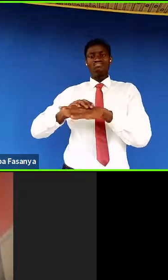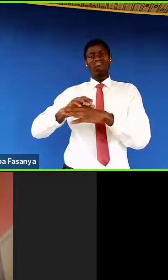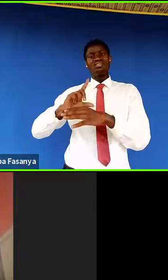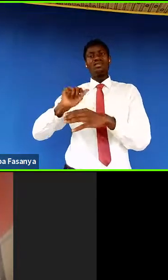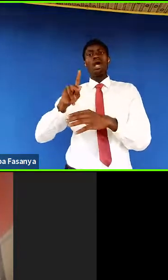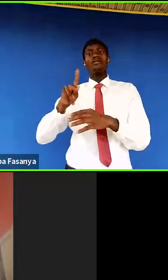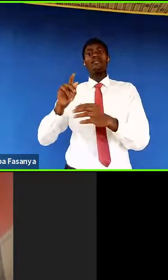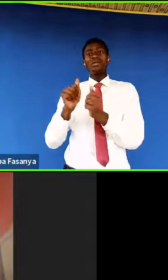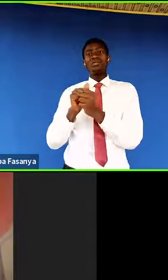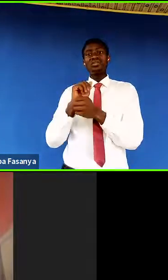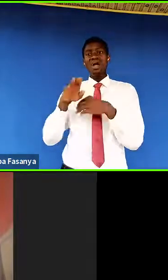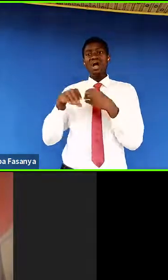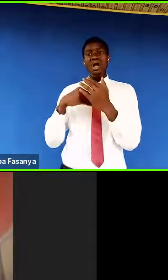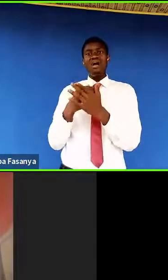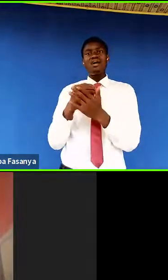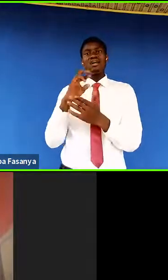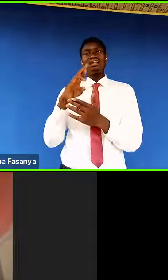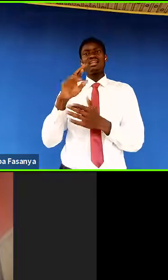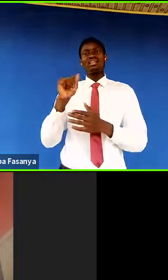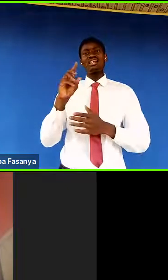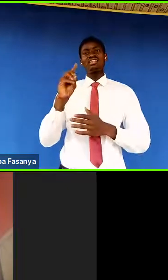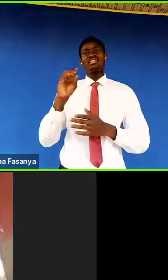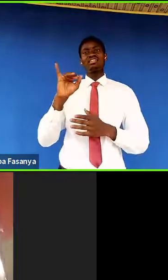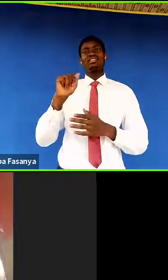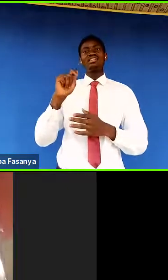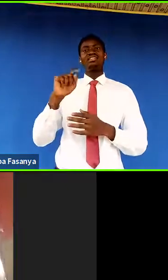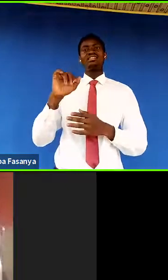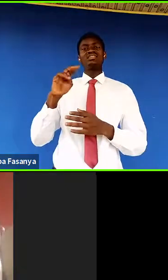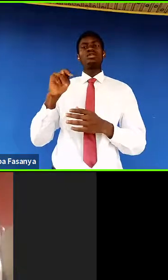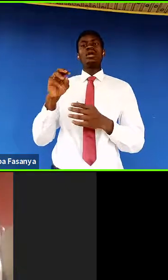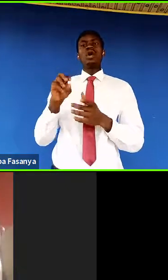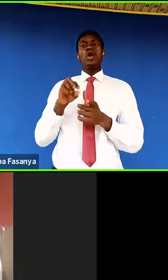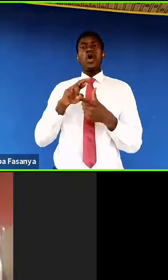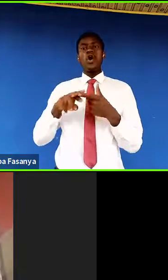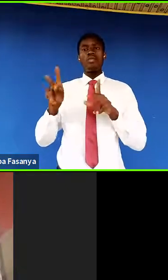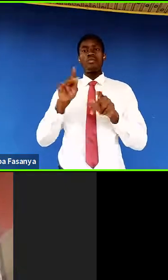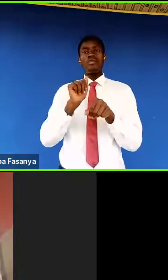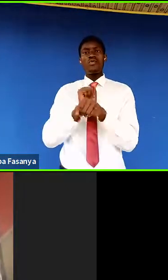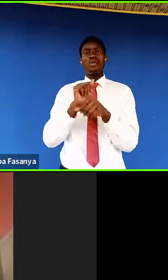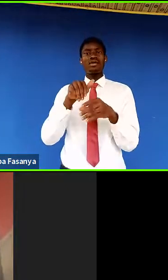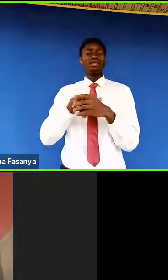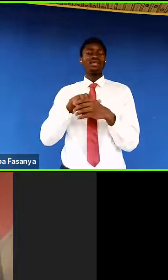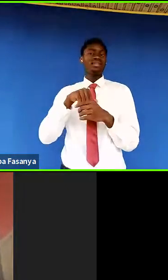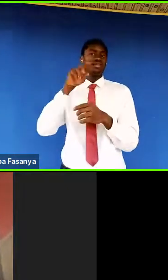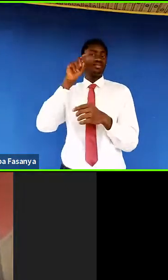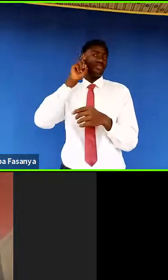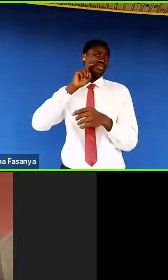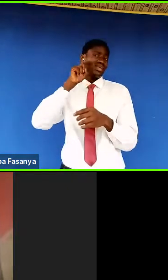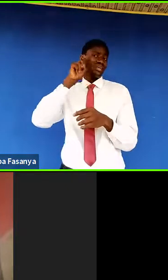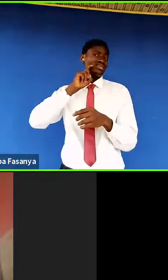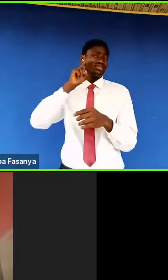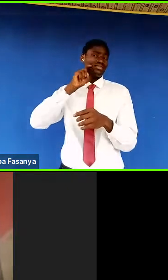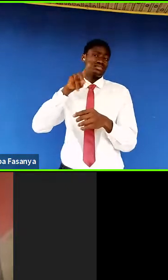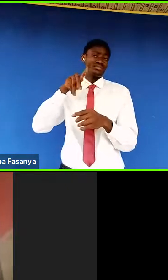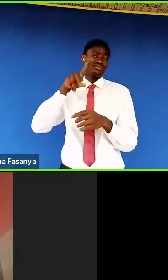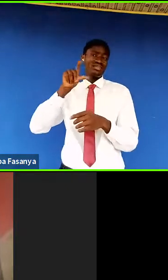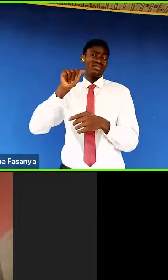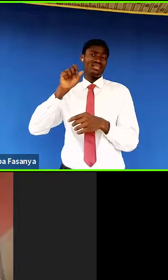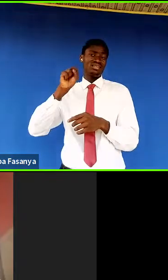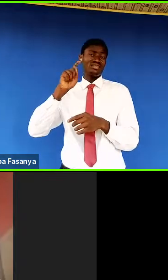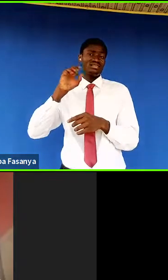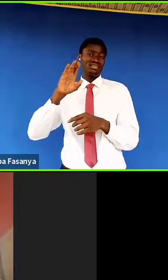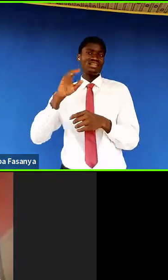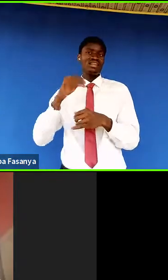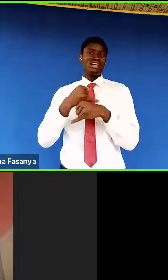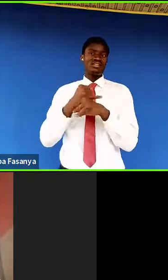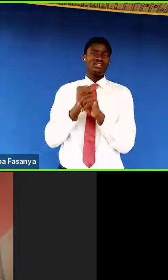plastic industries, certain things, lead, asbestos, mercury, all these things may have negative effects on sperm production. So environmental